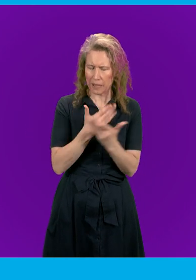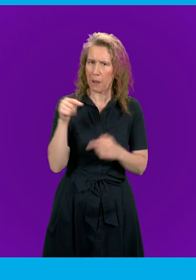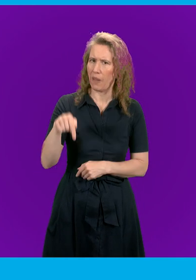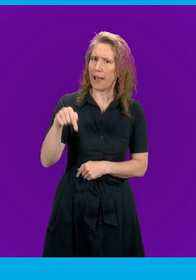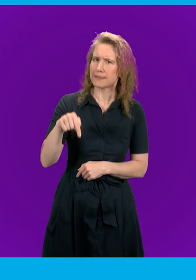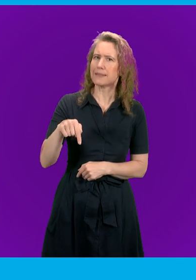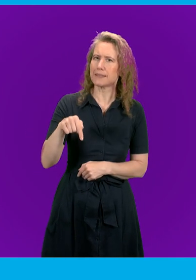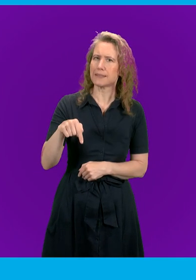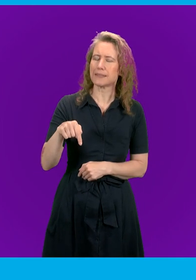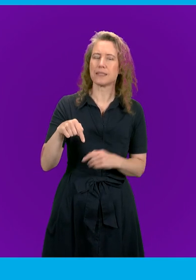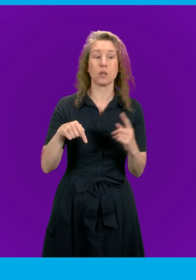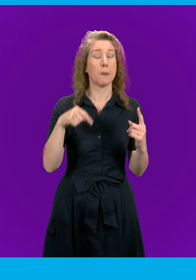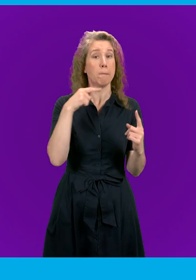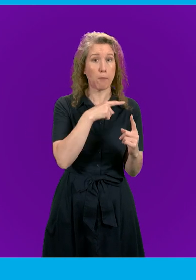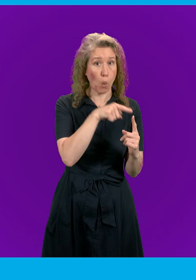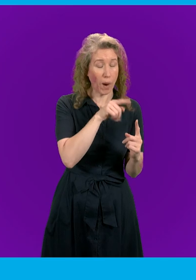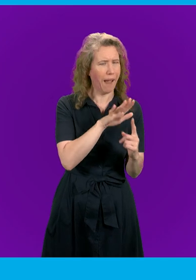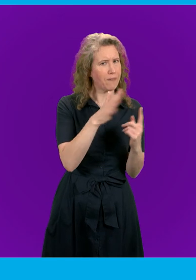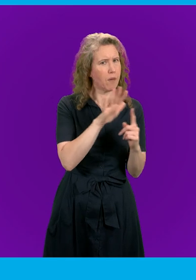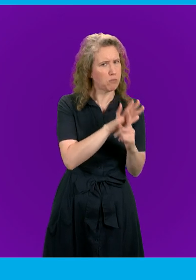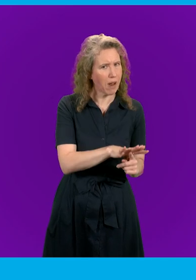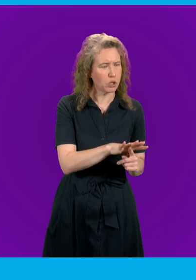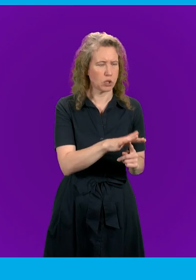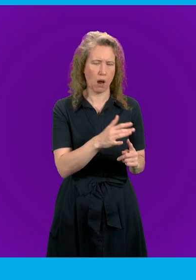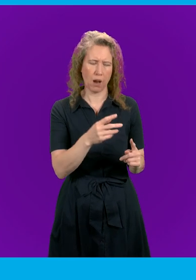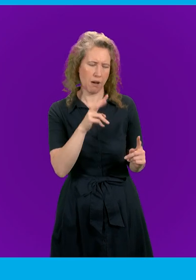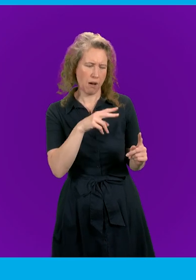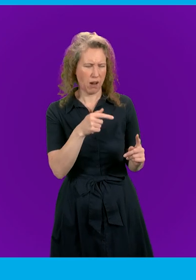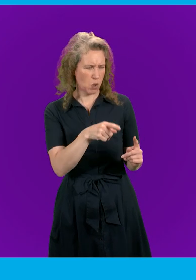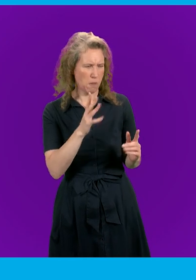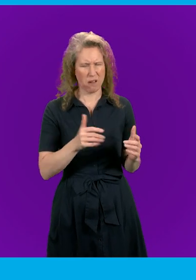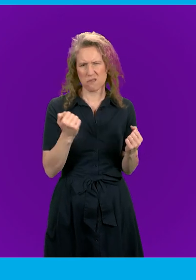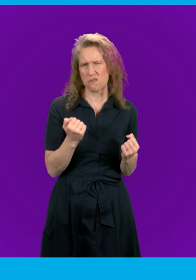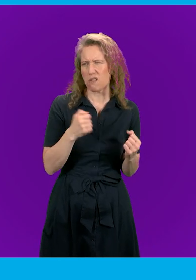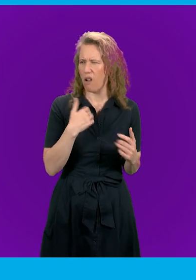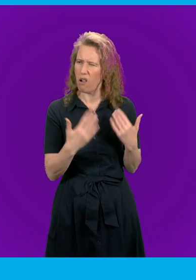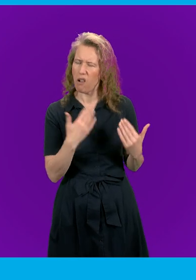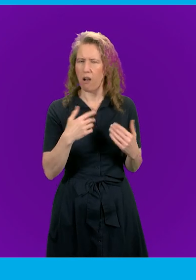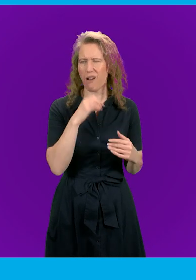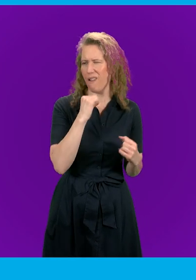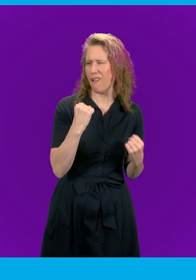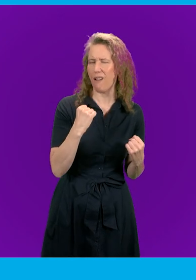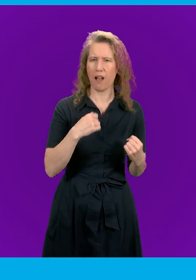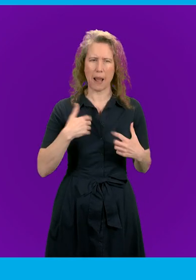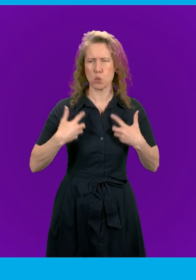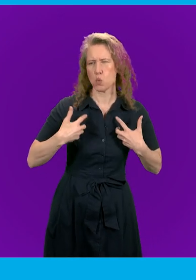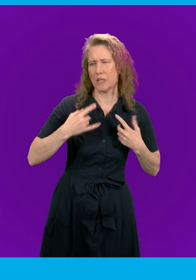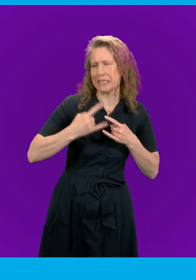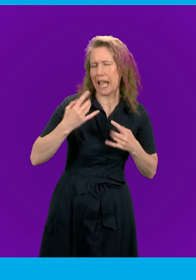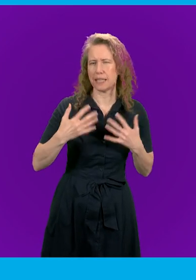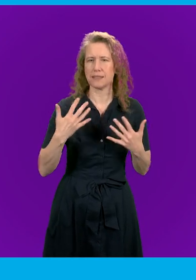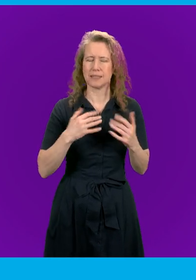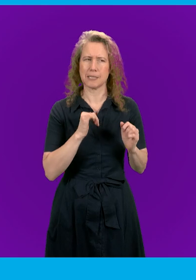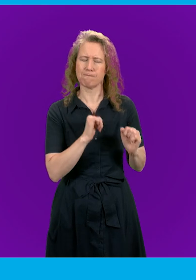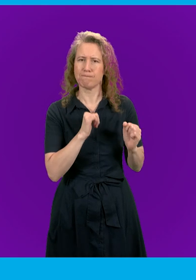So boys are under pressure to seem sexually active, to seem kind of like interested in sex.